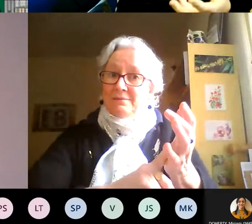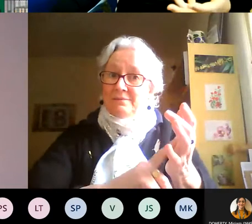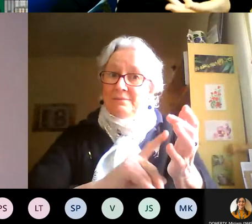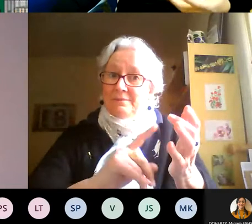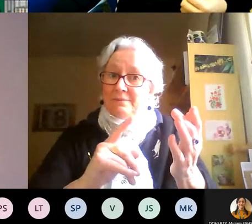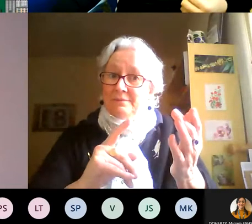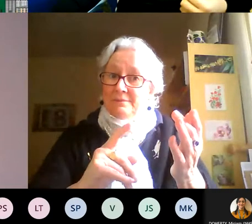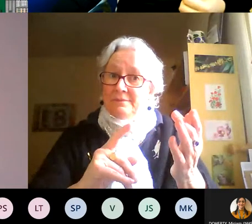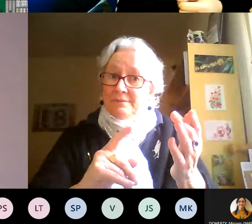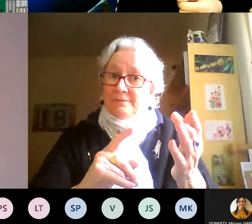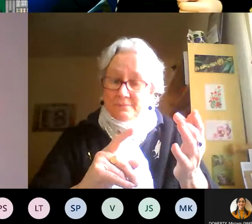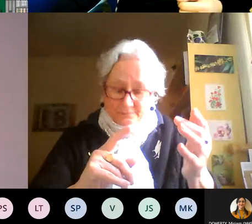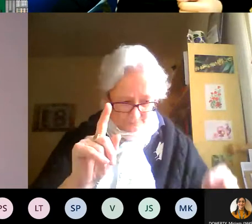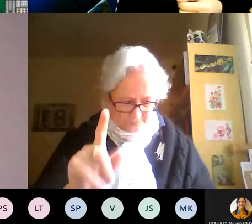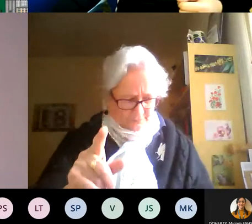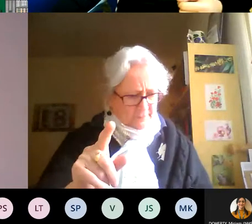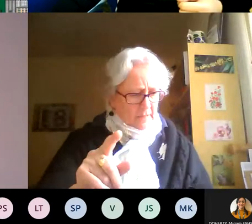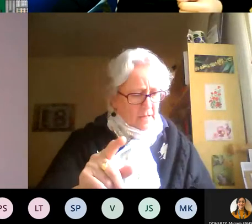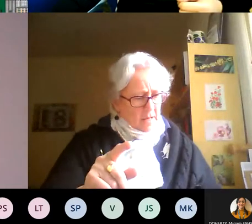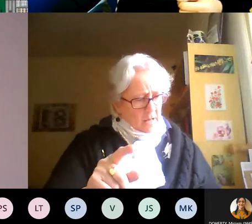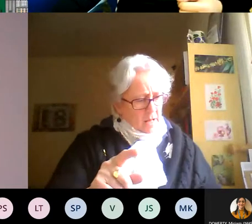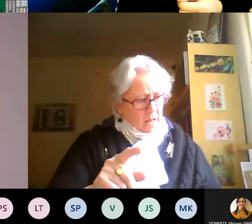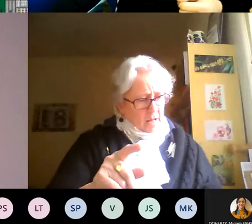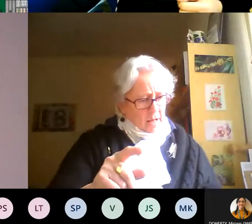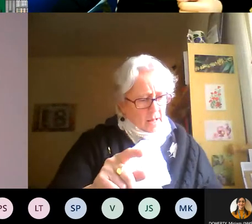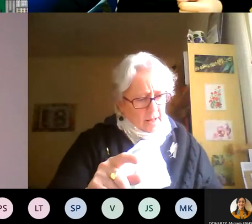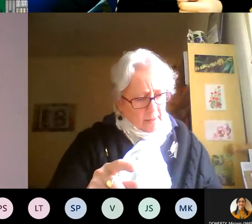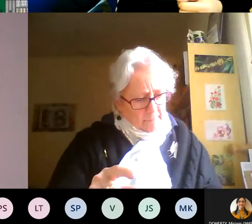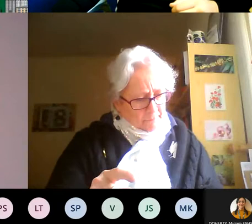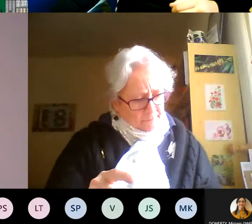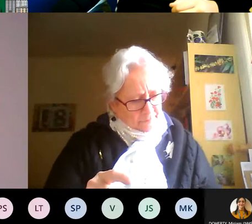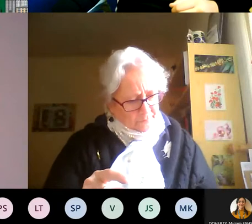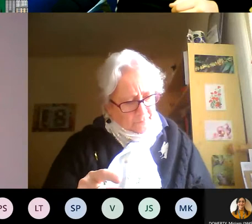language, you know, BSL is their primary communication.